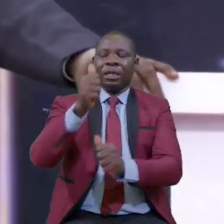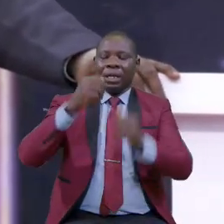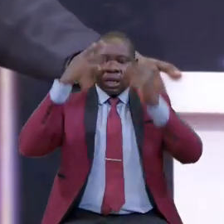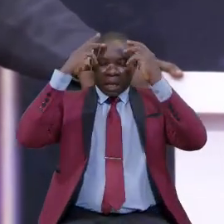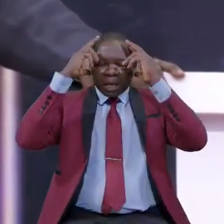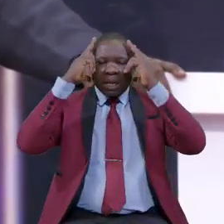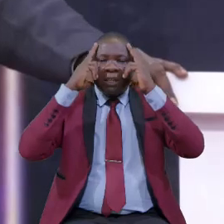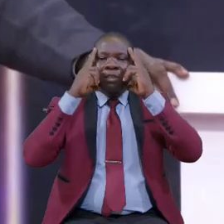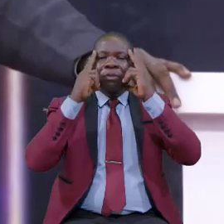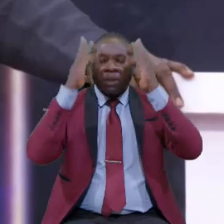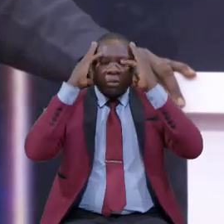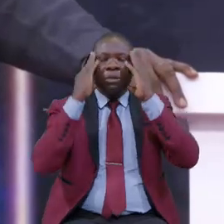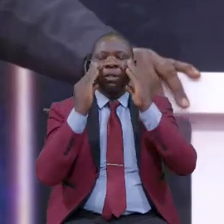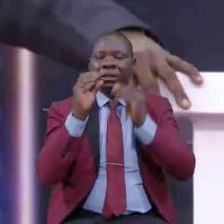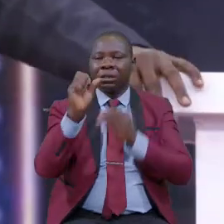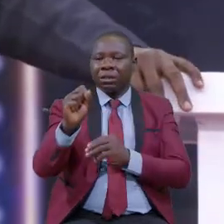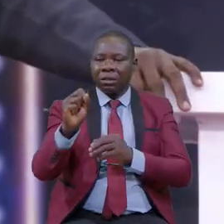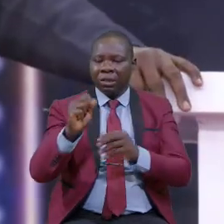experiences greater